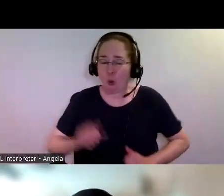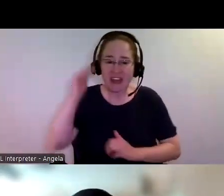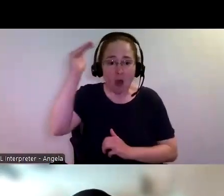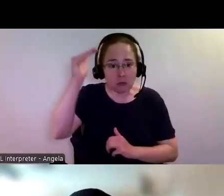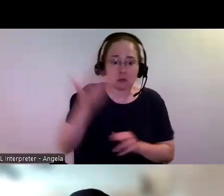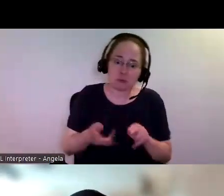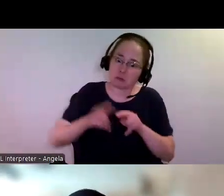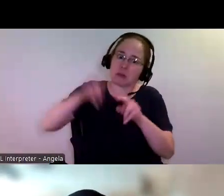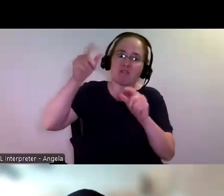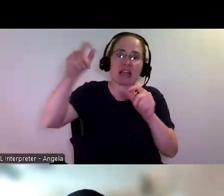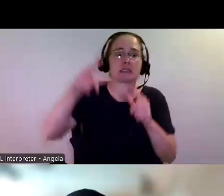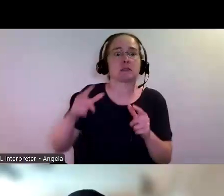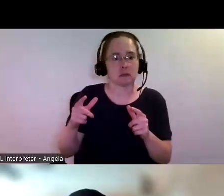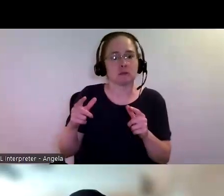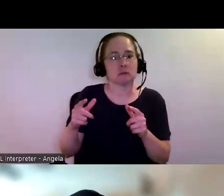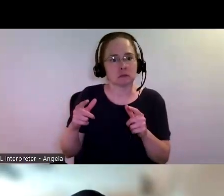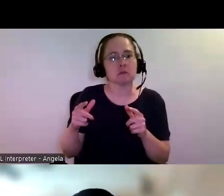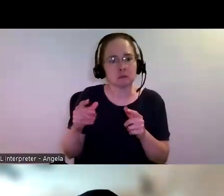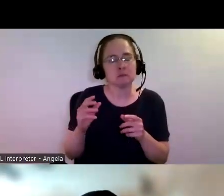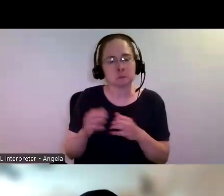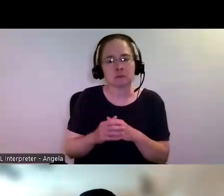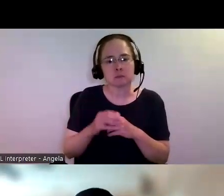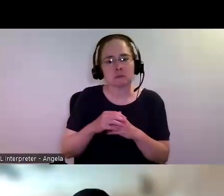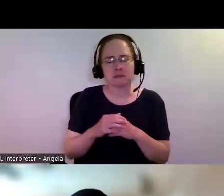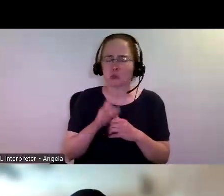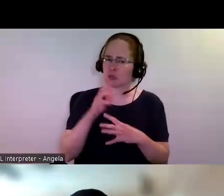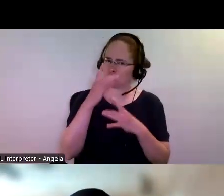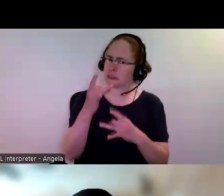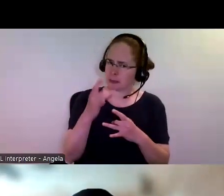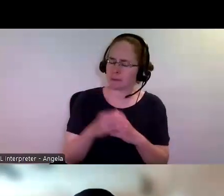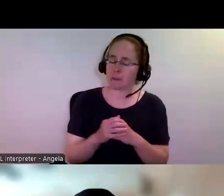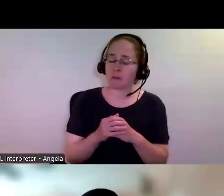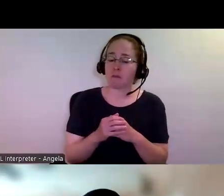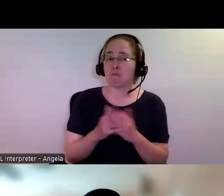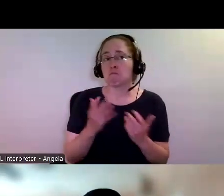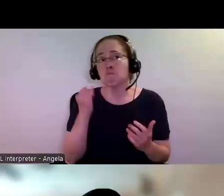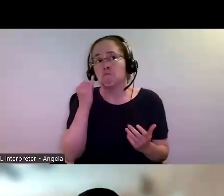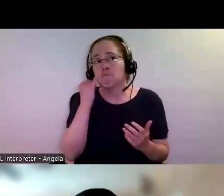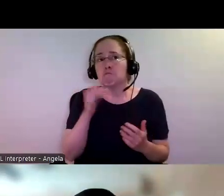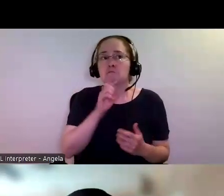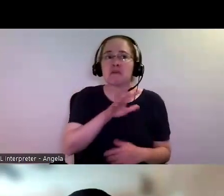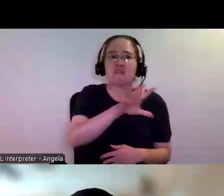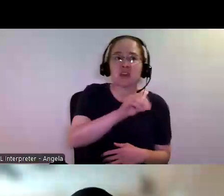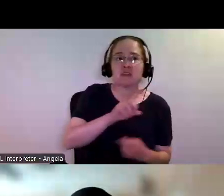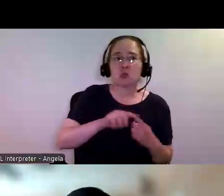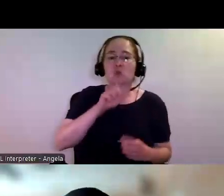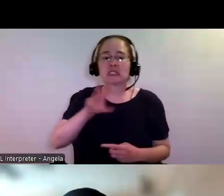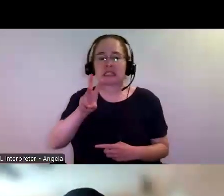are increasing at the fastest age ranges. And interestingly, the people ages, say, 50 to